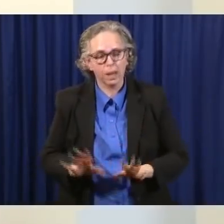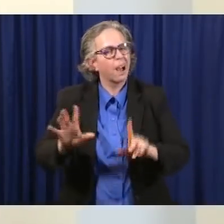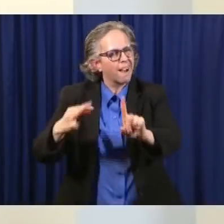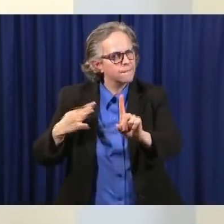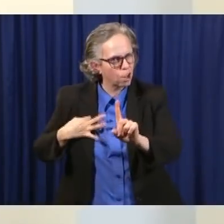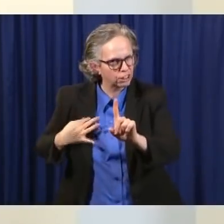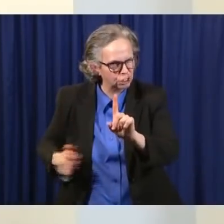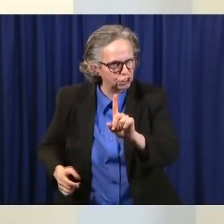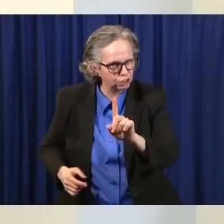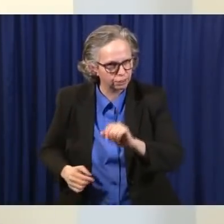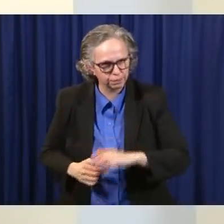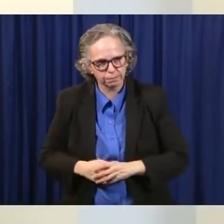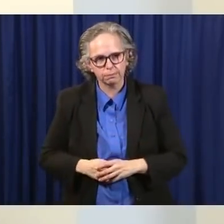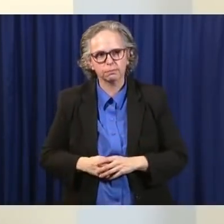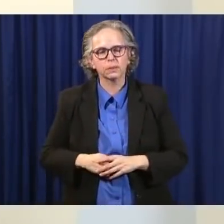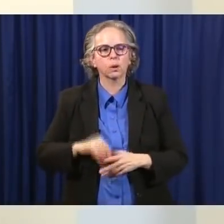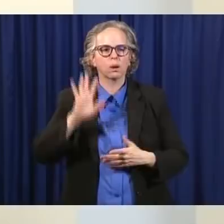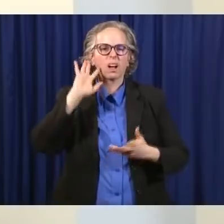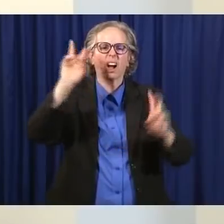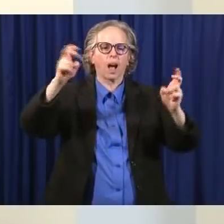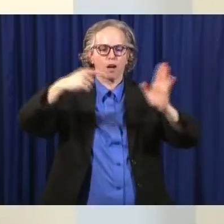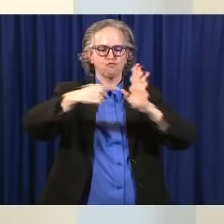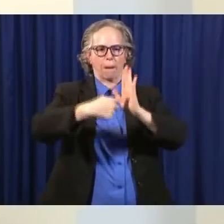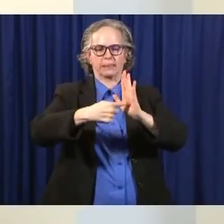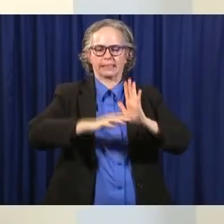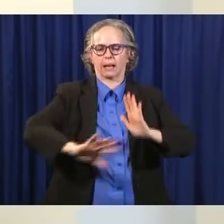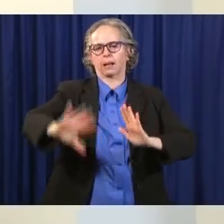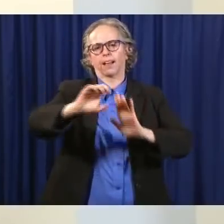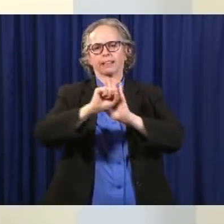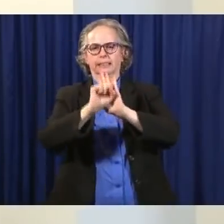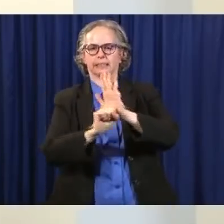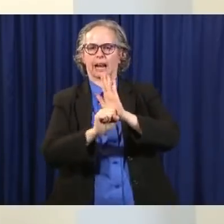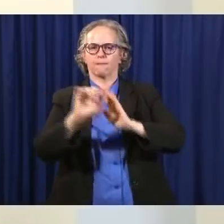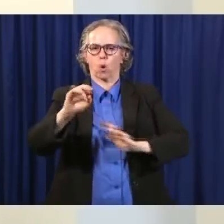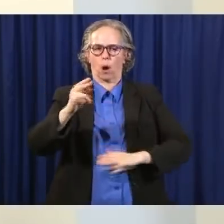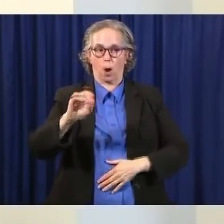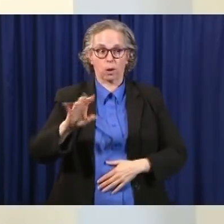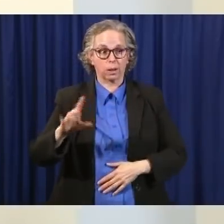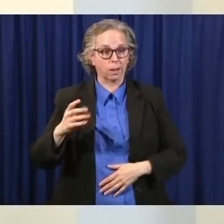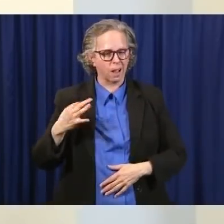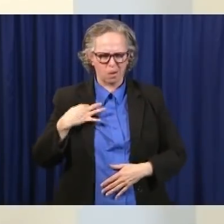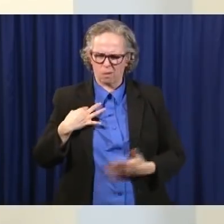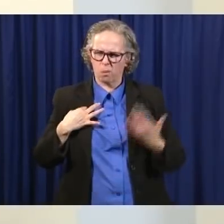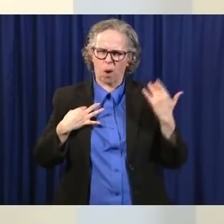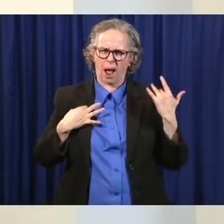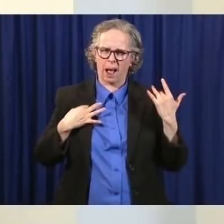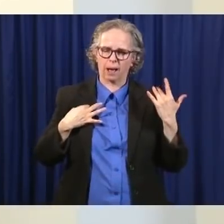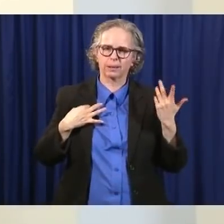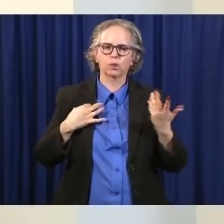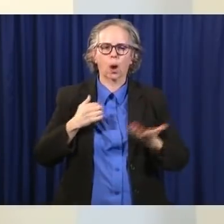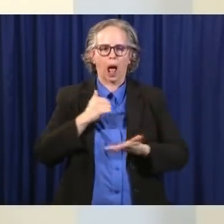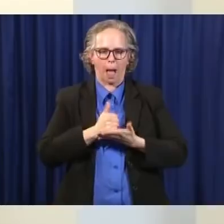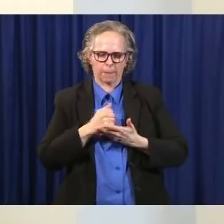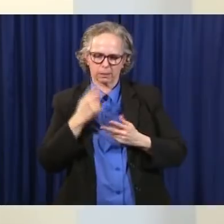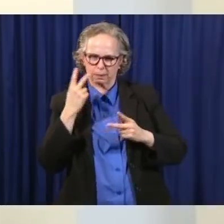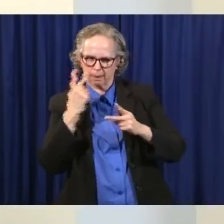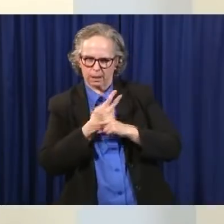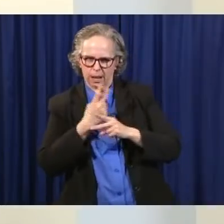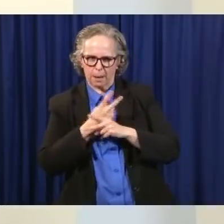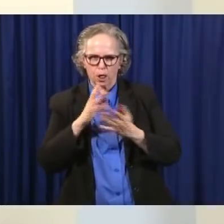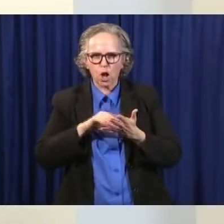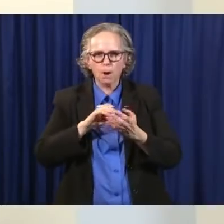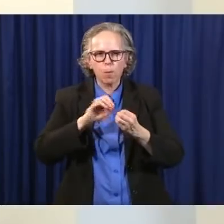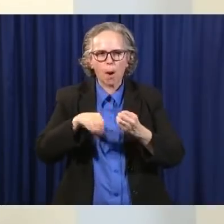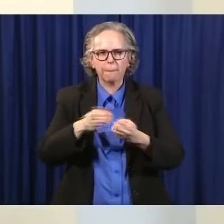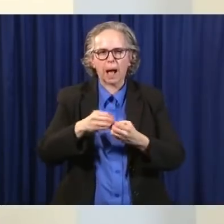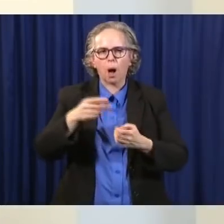represent all of us. They're volunteering to help us learn more about the prevalence of this disease, many of whom may not know